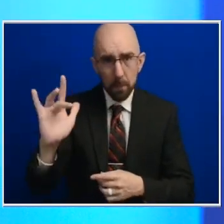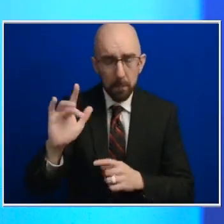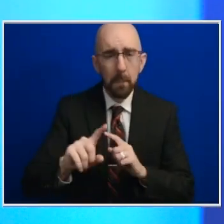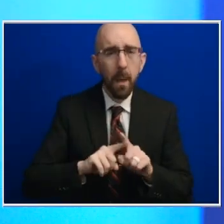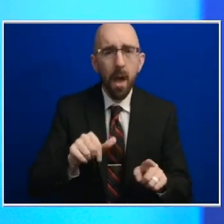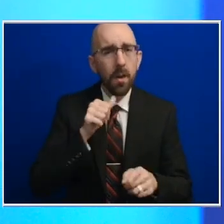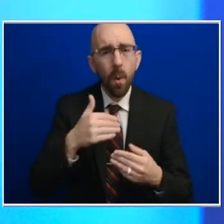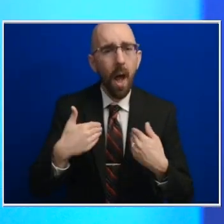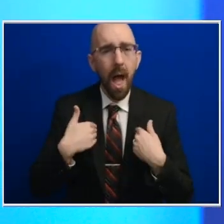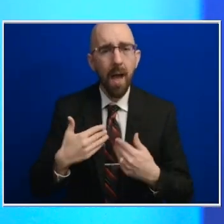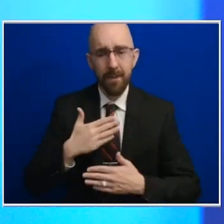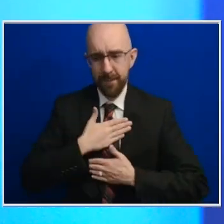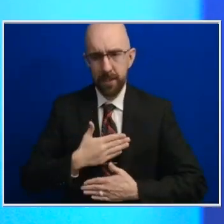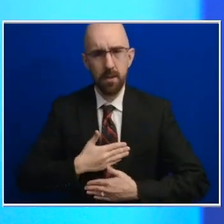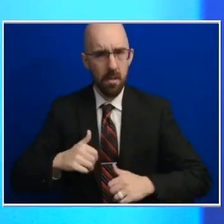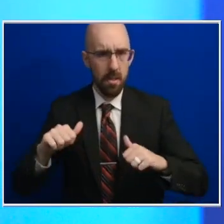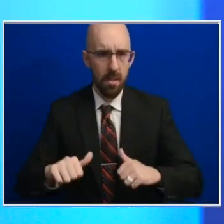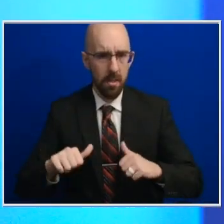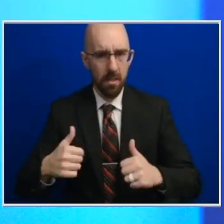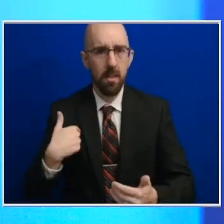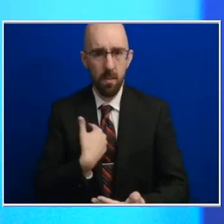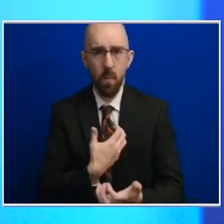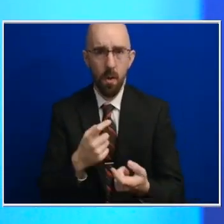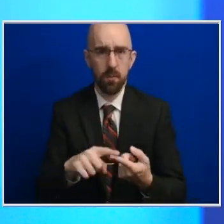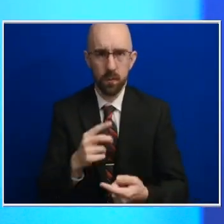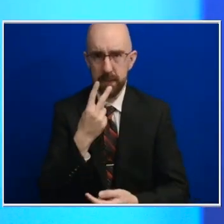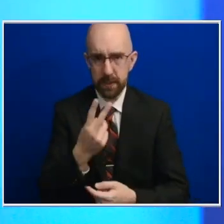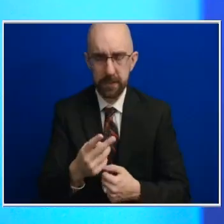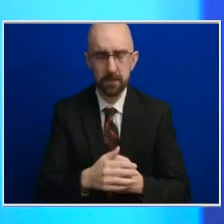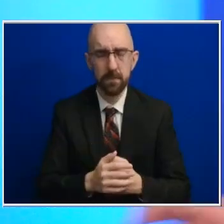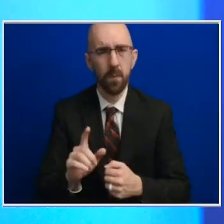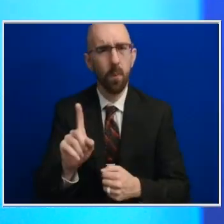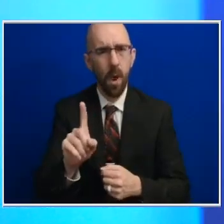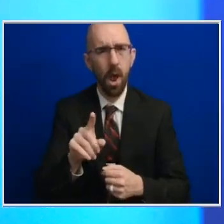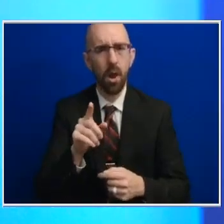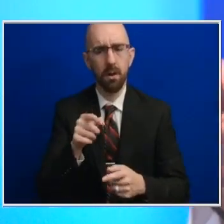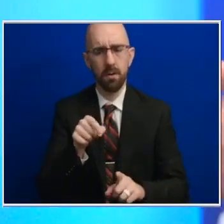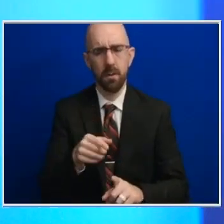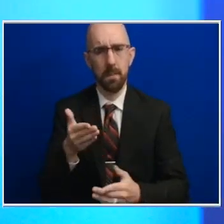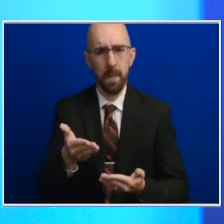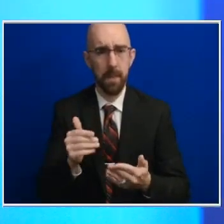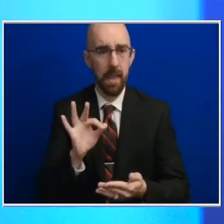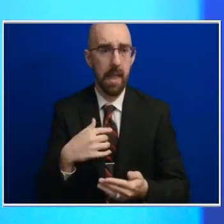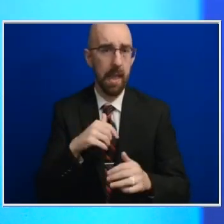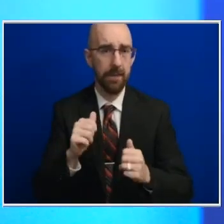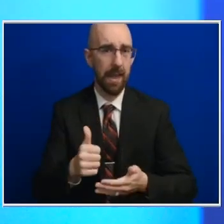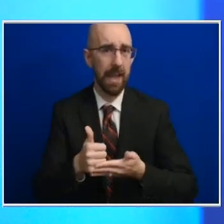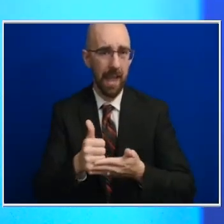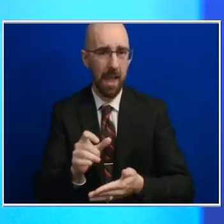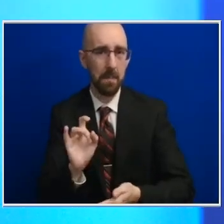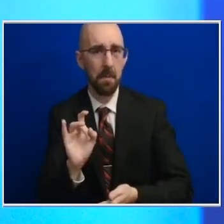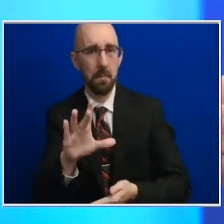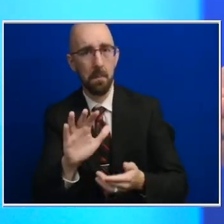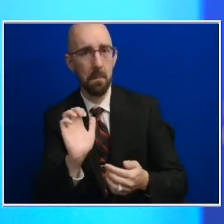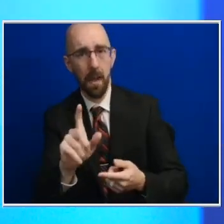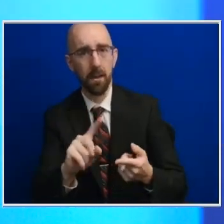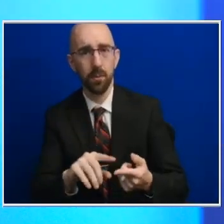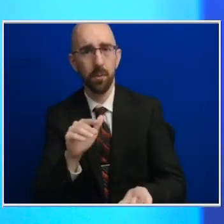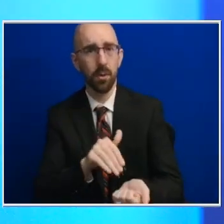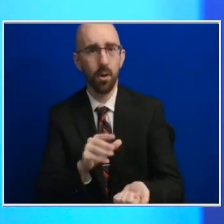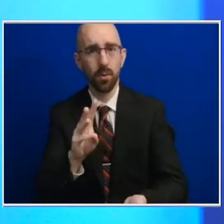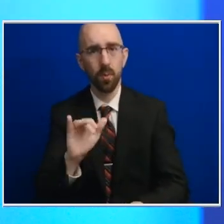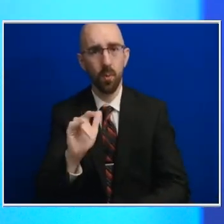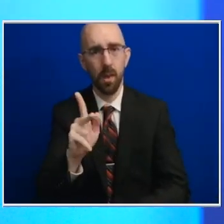physical capabilities that we want. And here's where it speaks to, maybe if I can help to toss the ball back to Dr. Wilkins, with all these